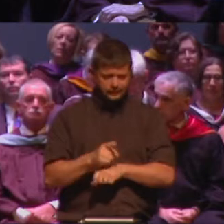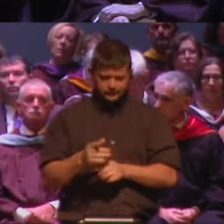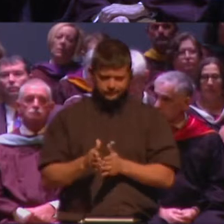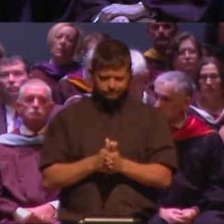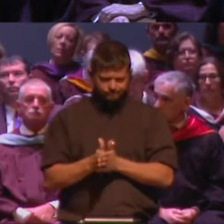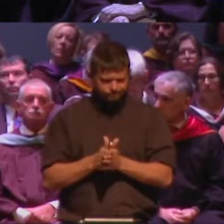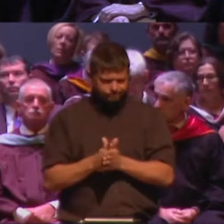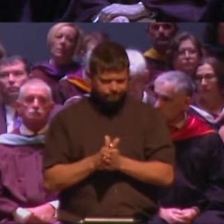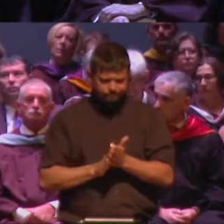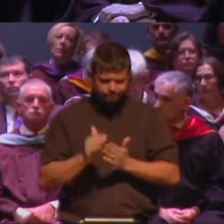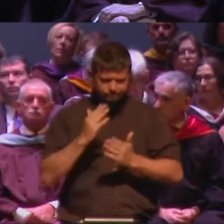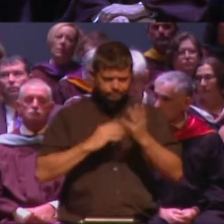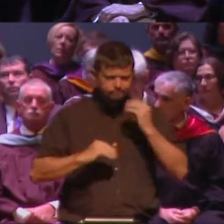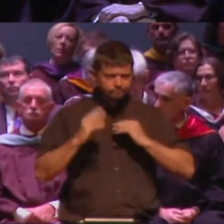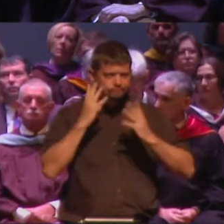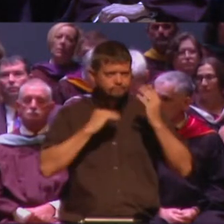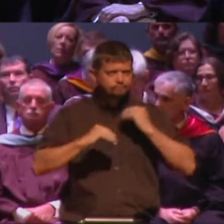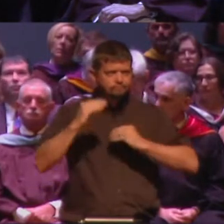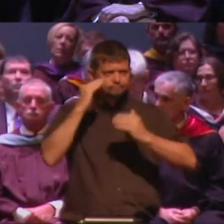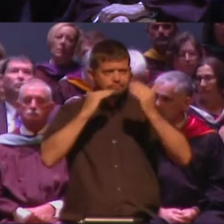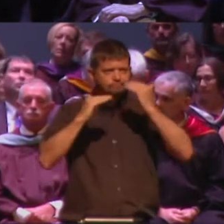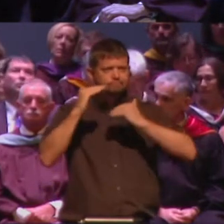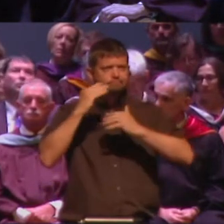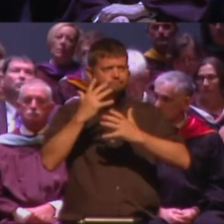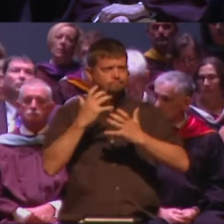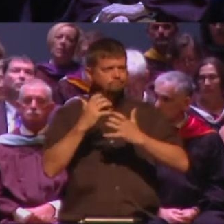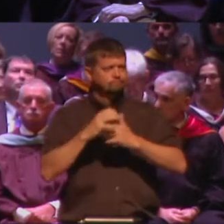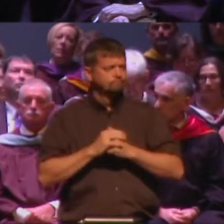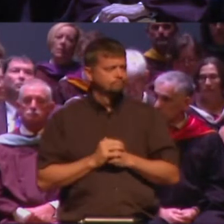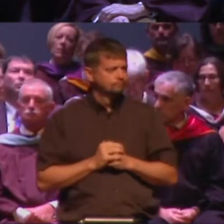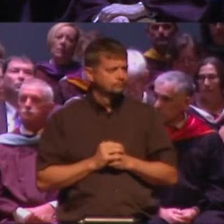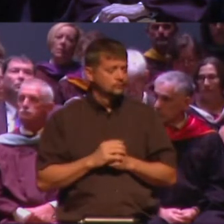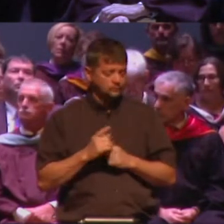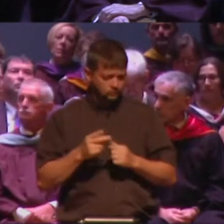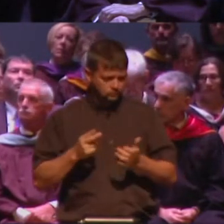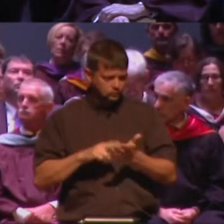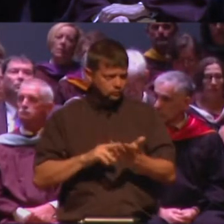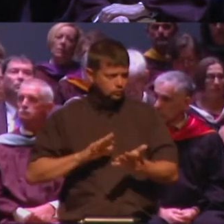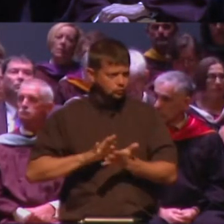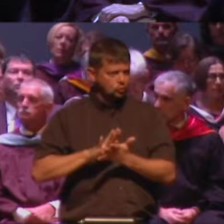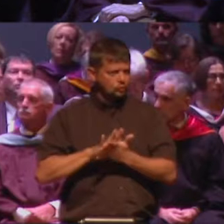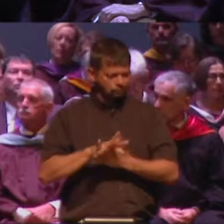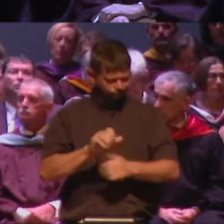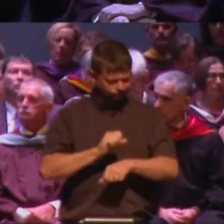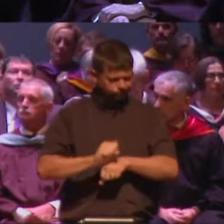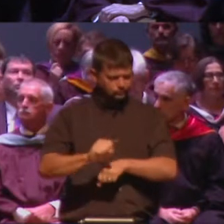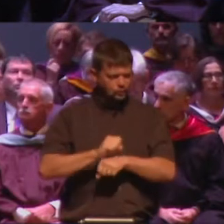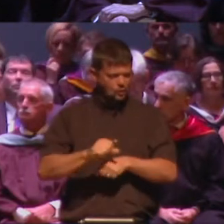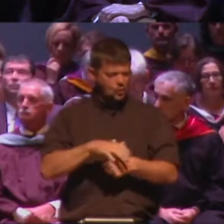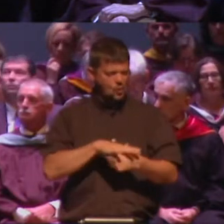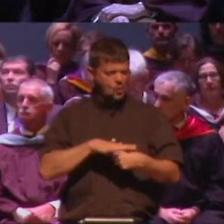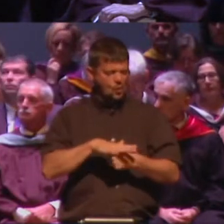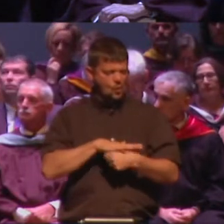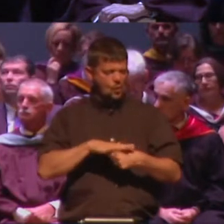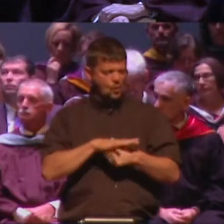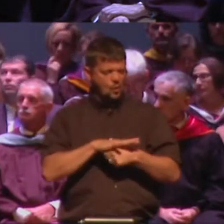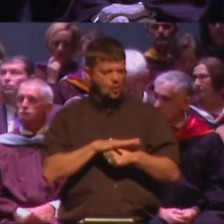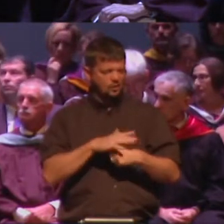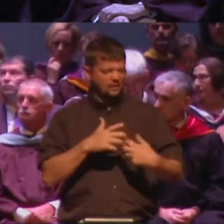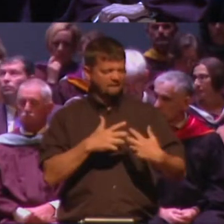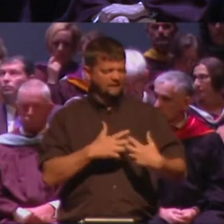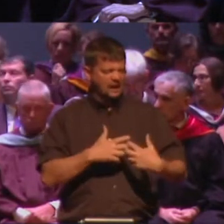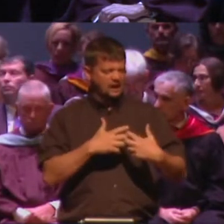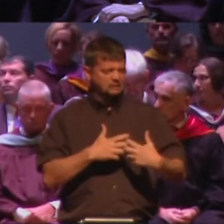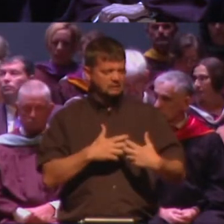gain knowledge, and he is very inquisitive. While enrolled in school, he worked in a local factory just to help